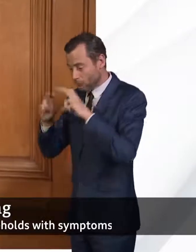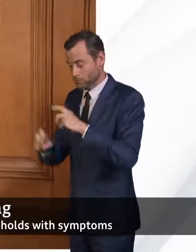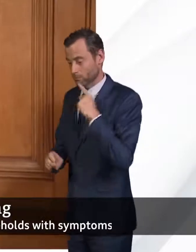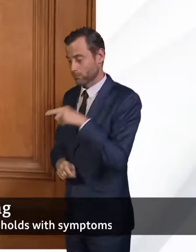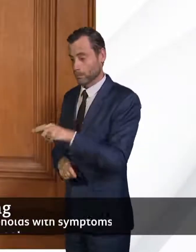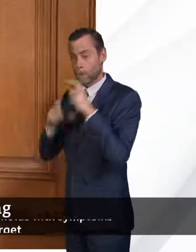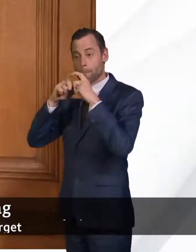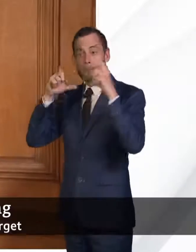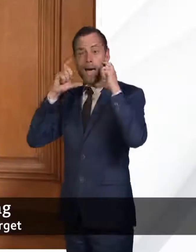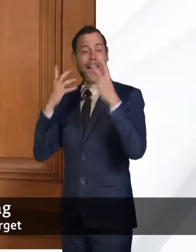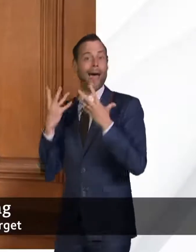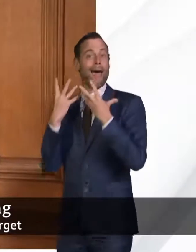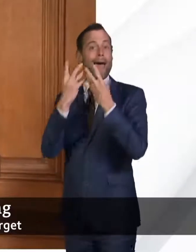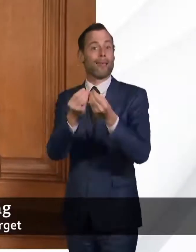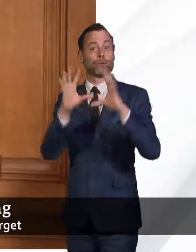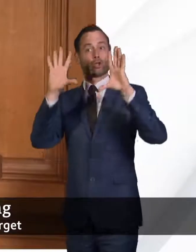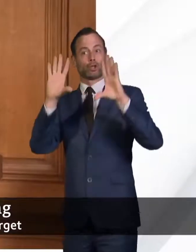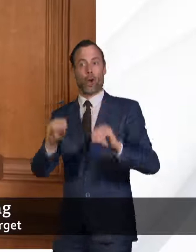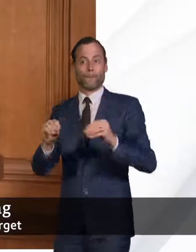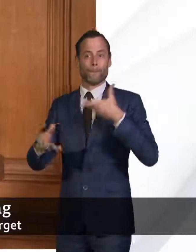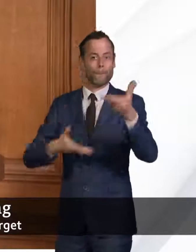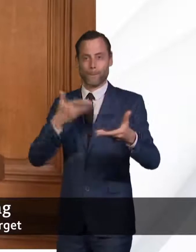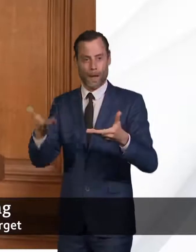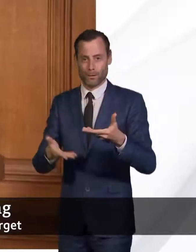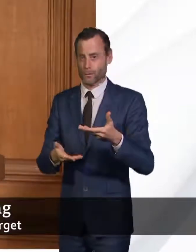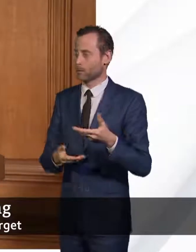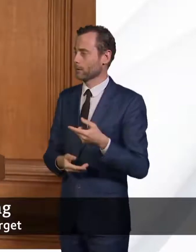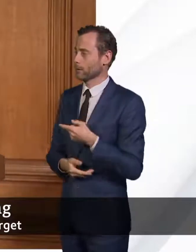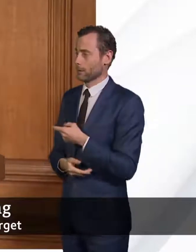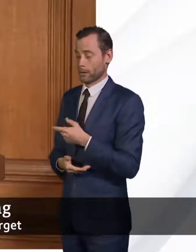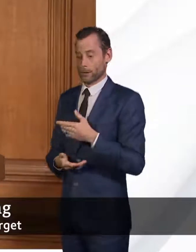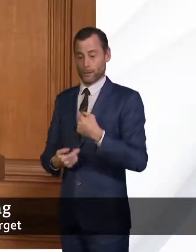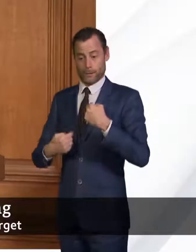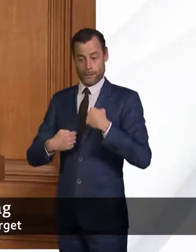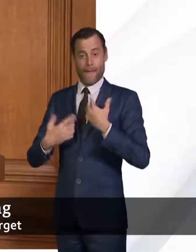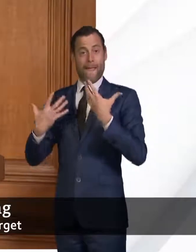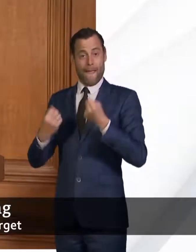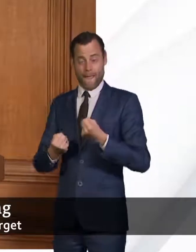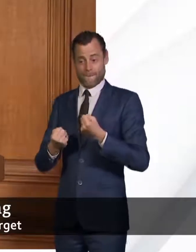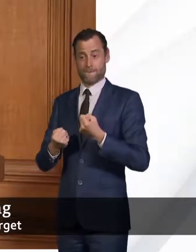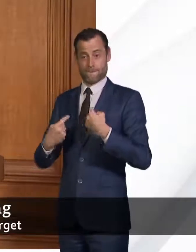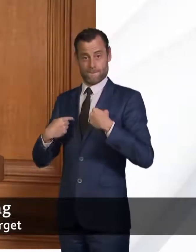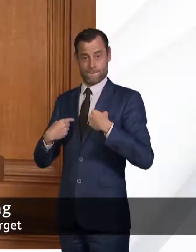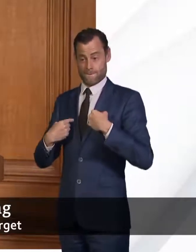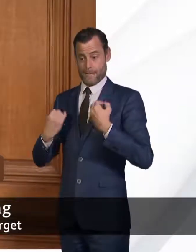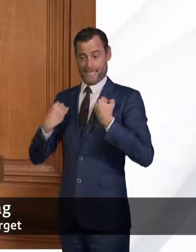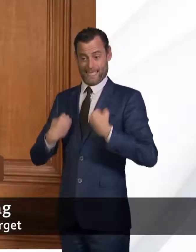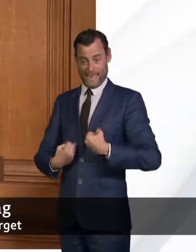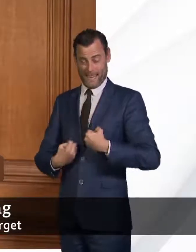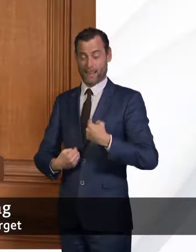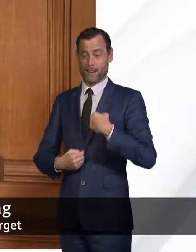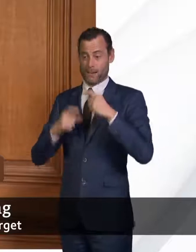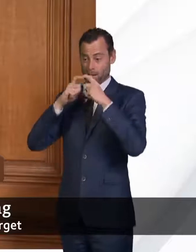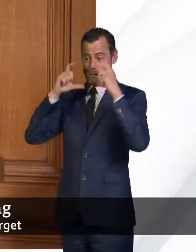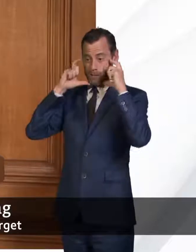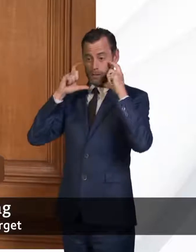a face mask can prevent a source of infection going from somebody who is infected to the people around them.